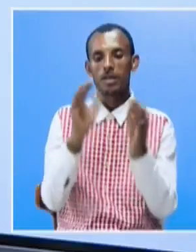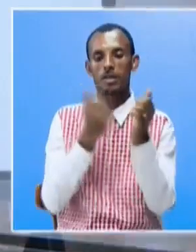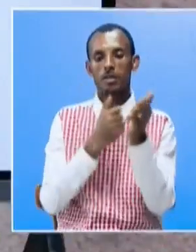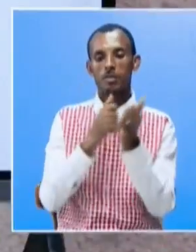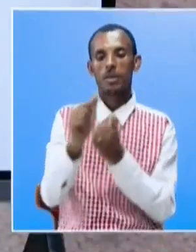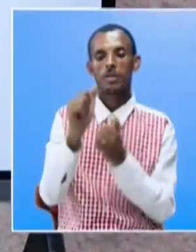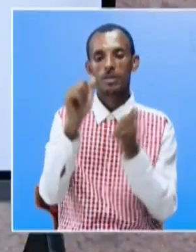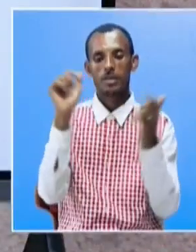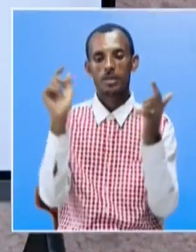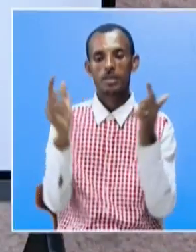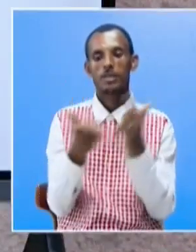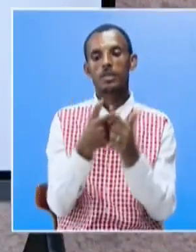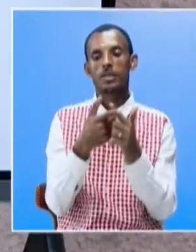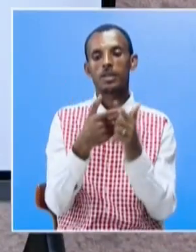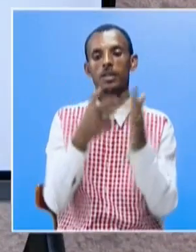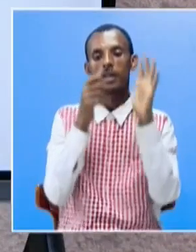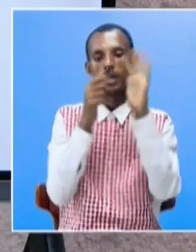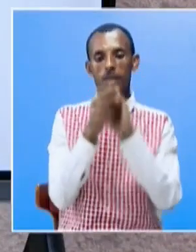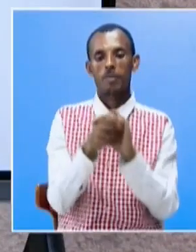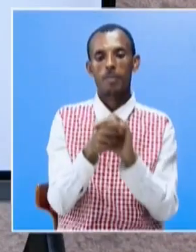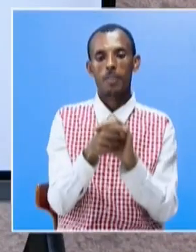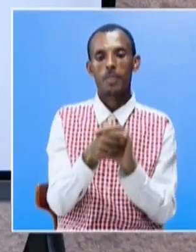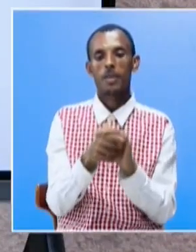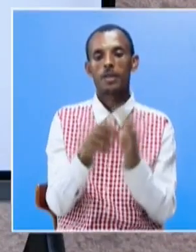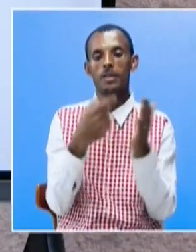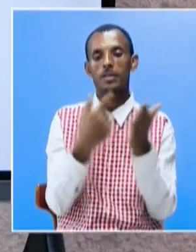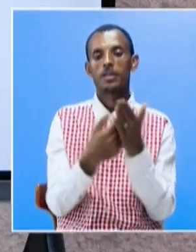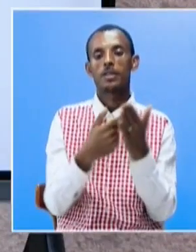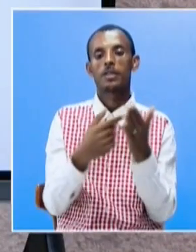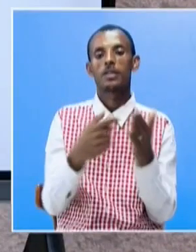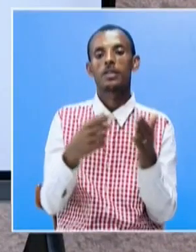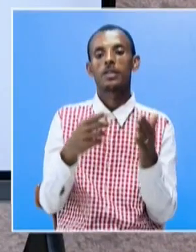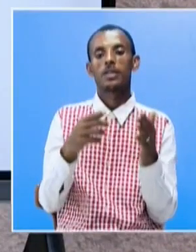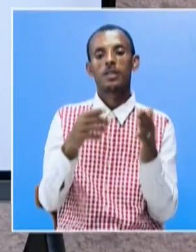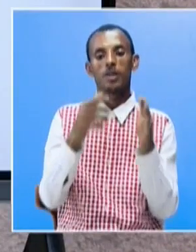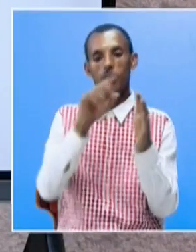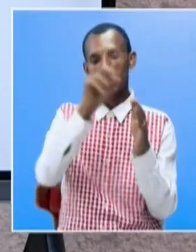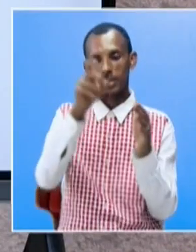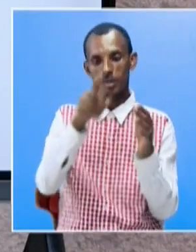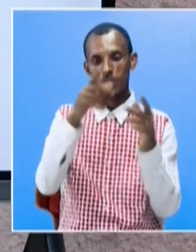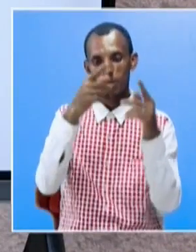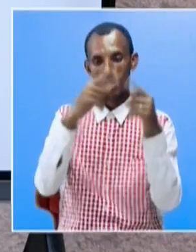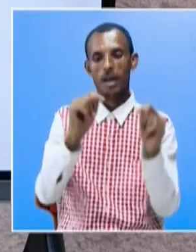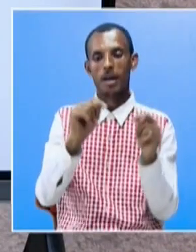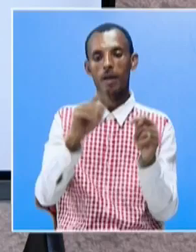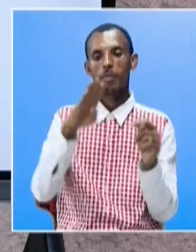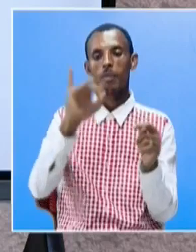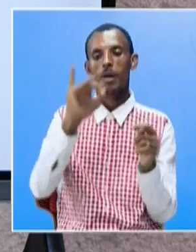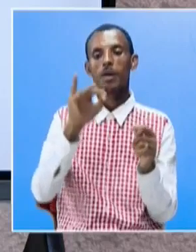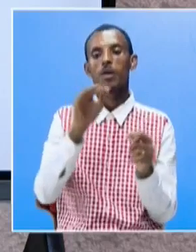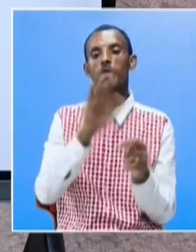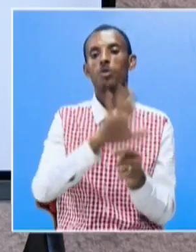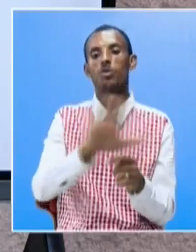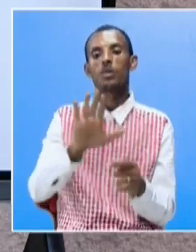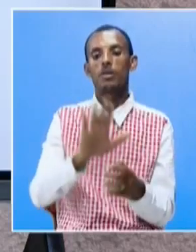second example. This question will be just you'll try it by yourself.